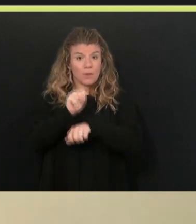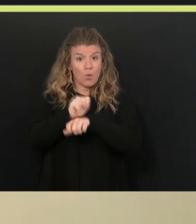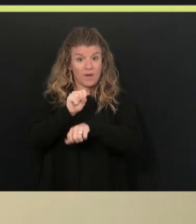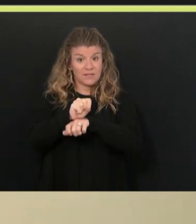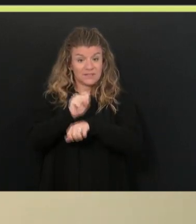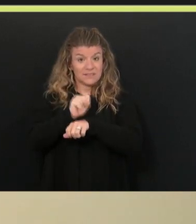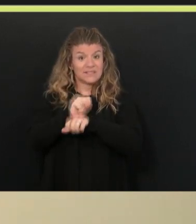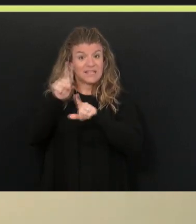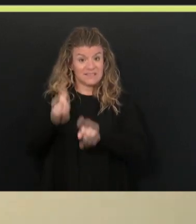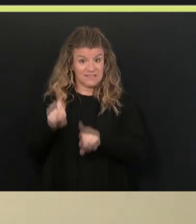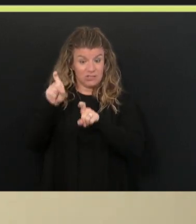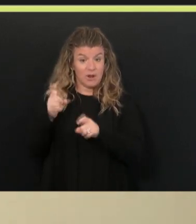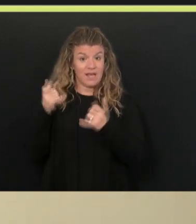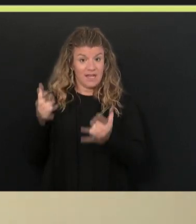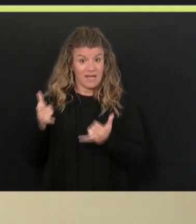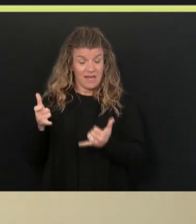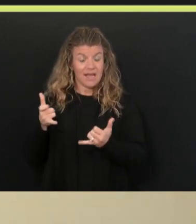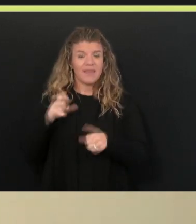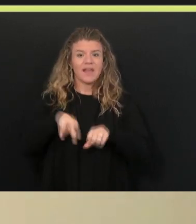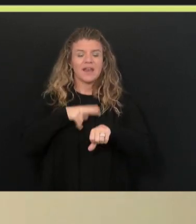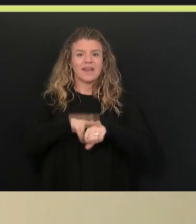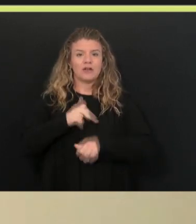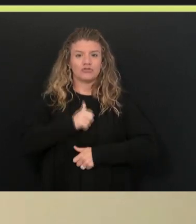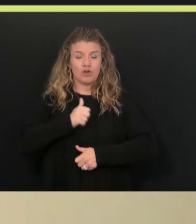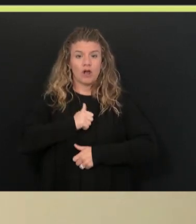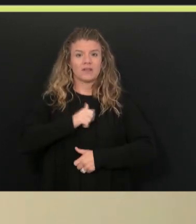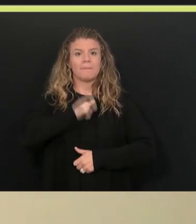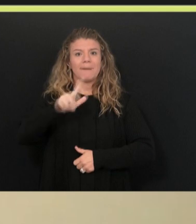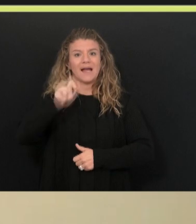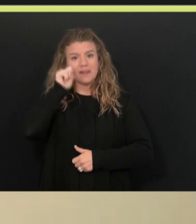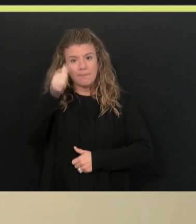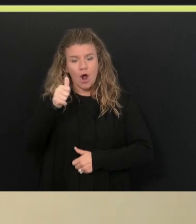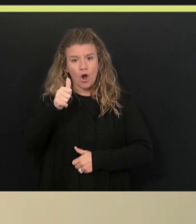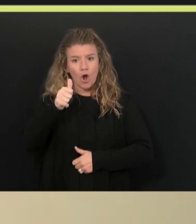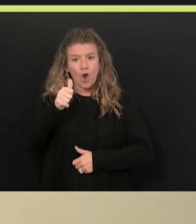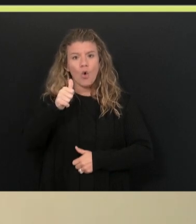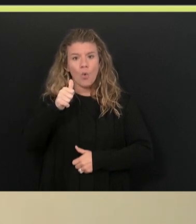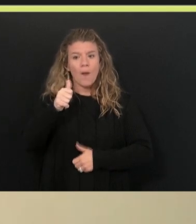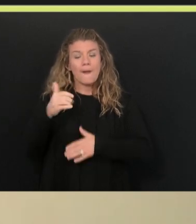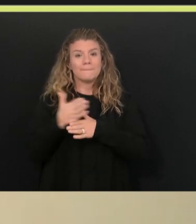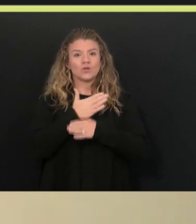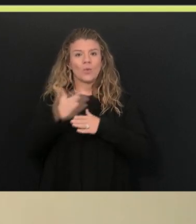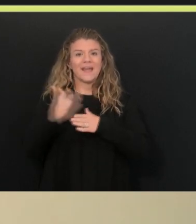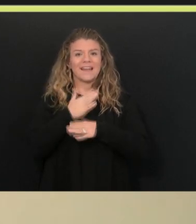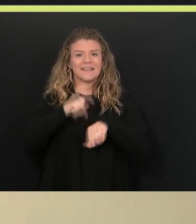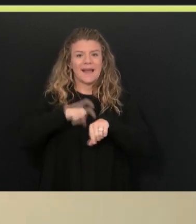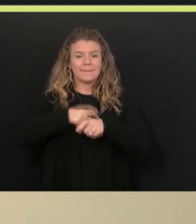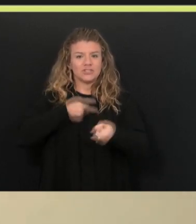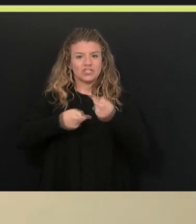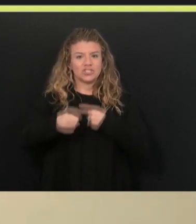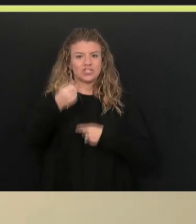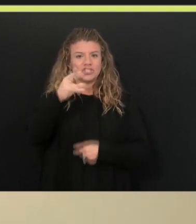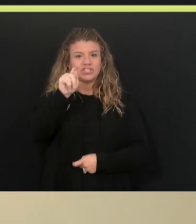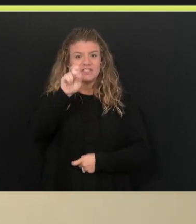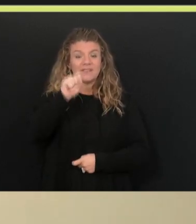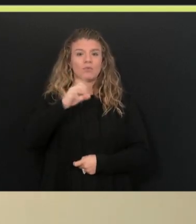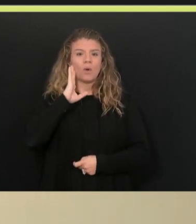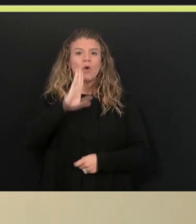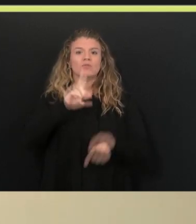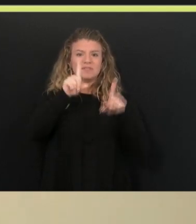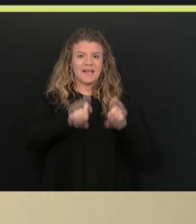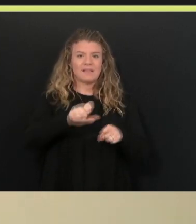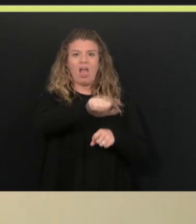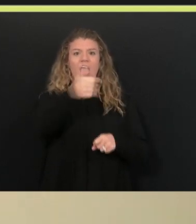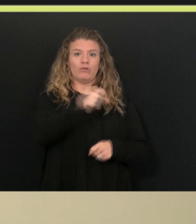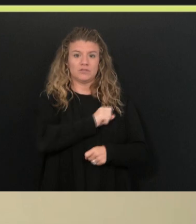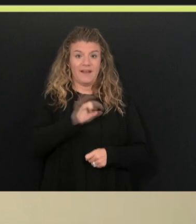employees that were tested today. The National Guard is returning tomorrow between shifts so that we can get the rest. Also, the 43